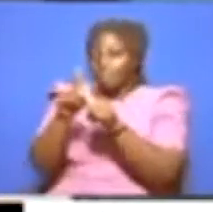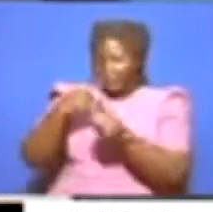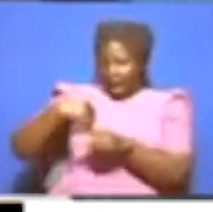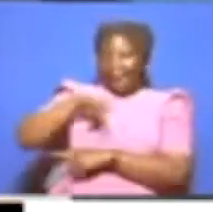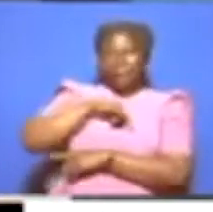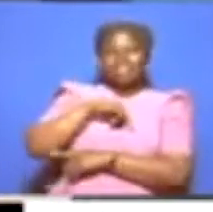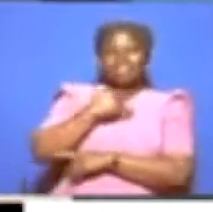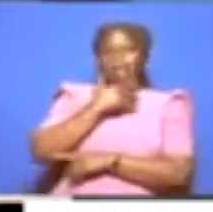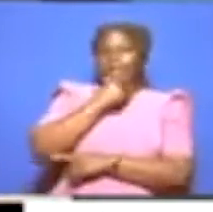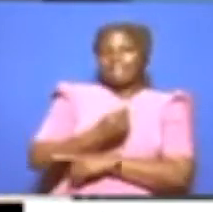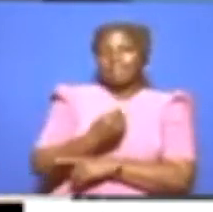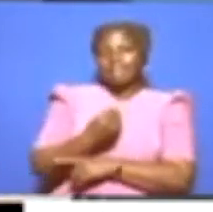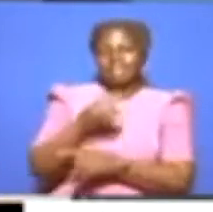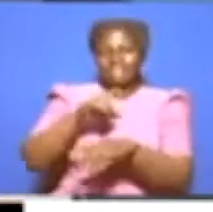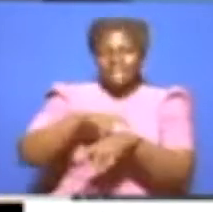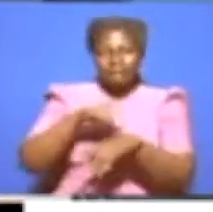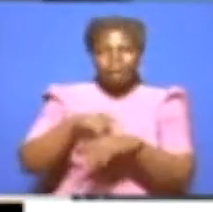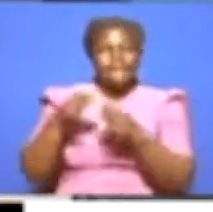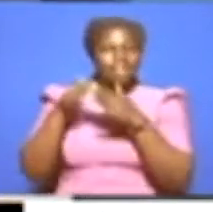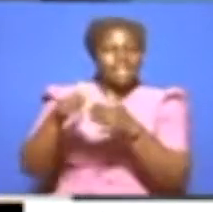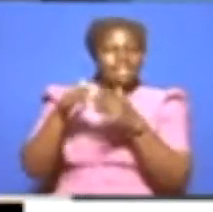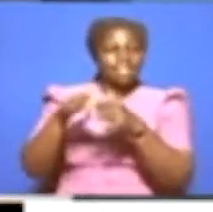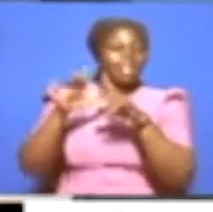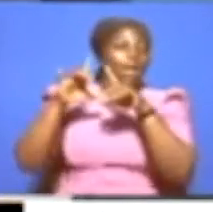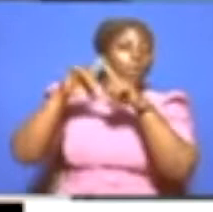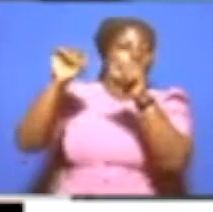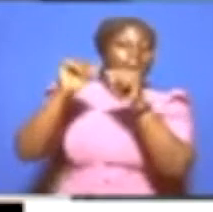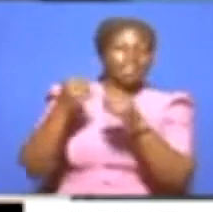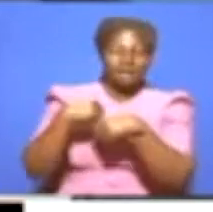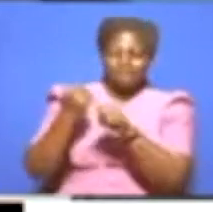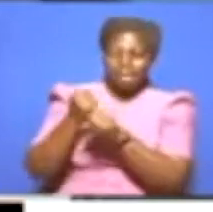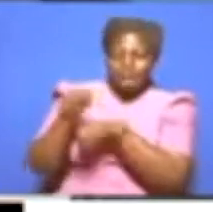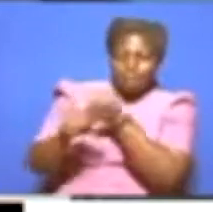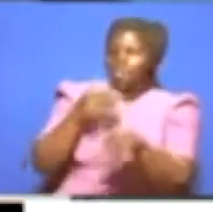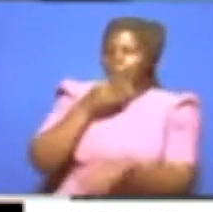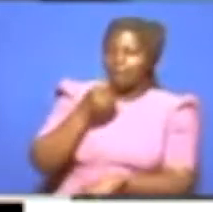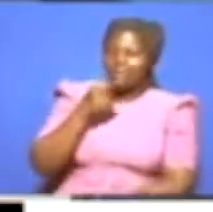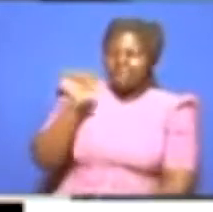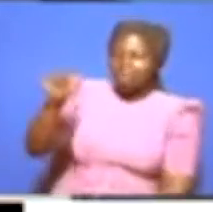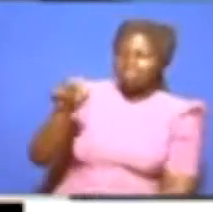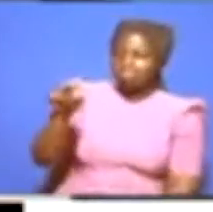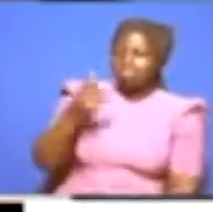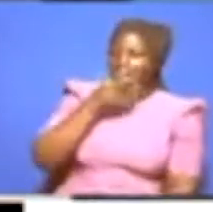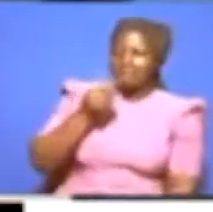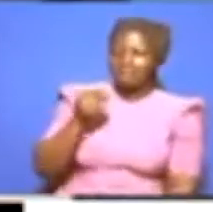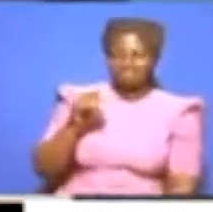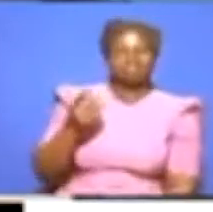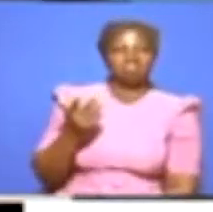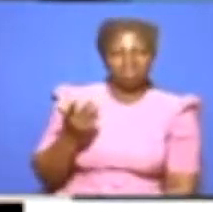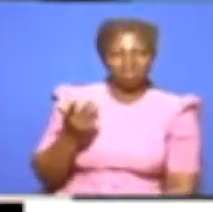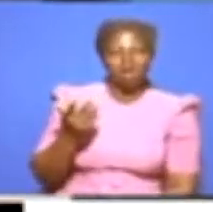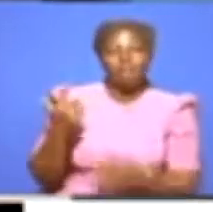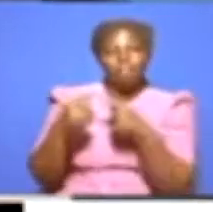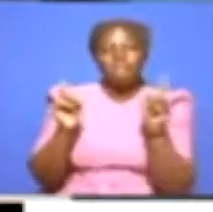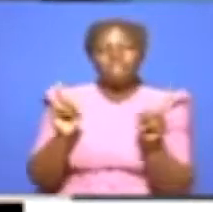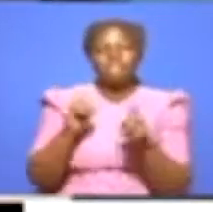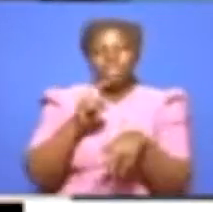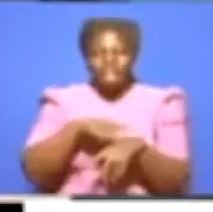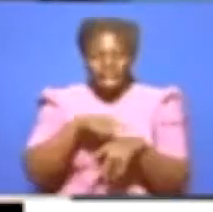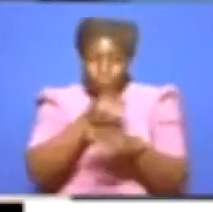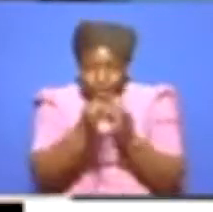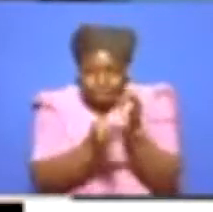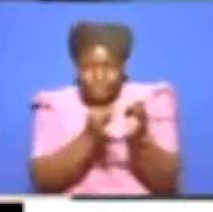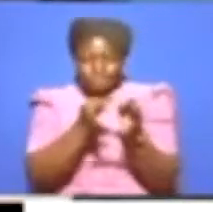When a sexist statement is made about a guy, he says, yeah, he's the man, you know, he's a man. But it's done that to a woman,